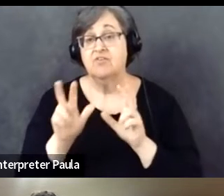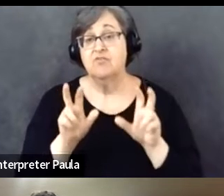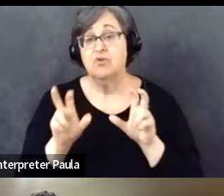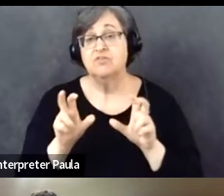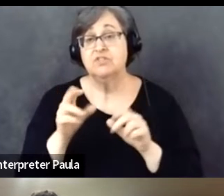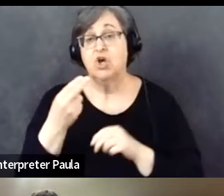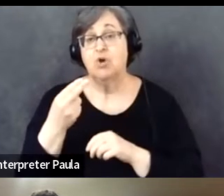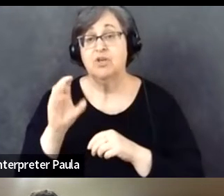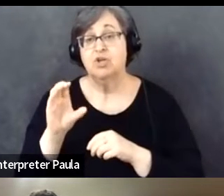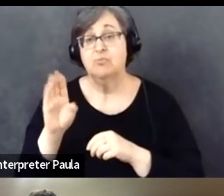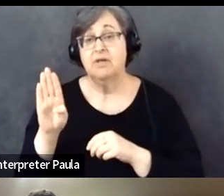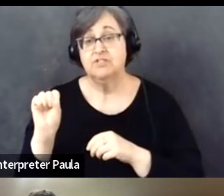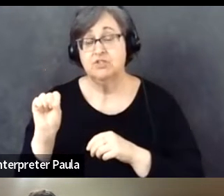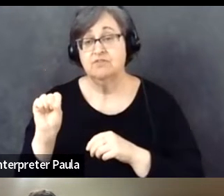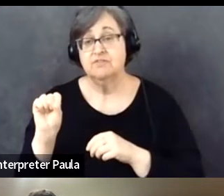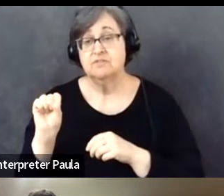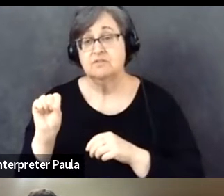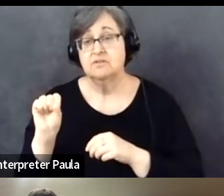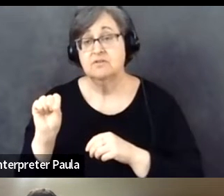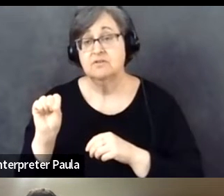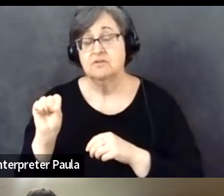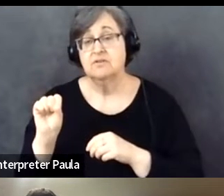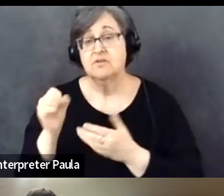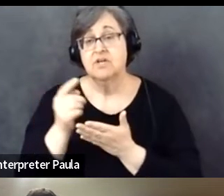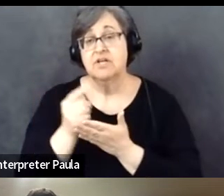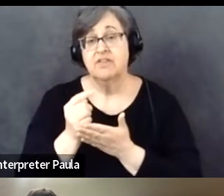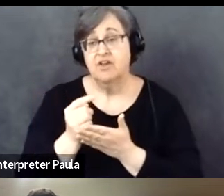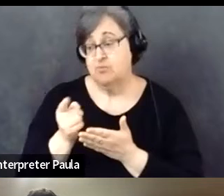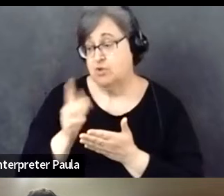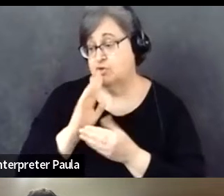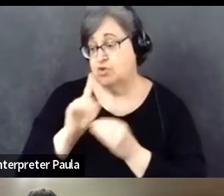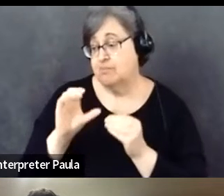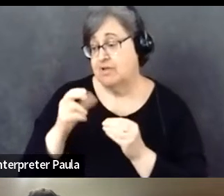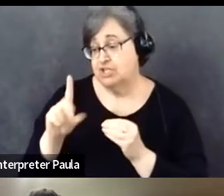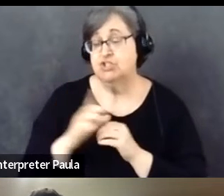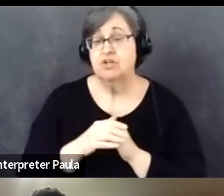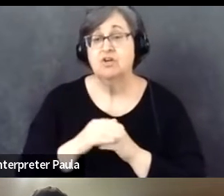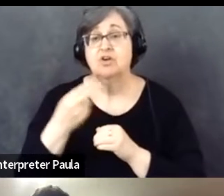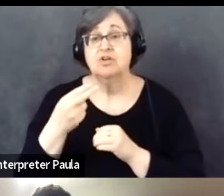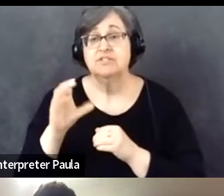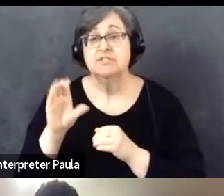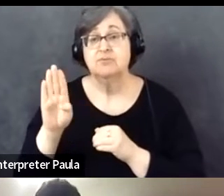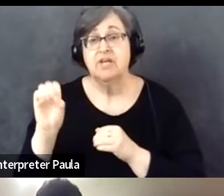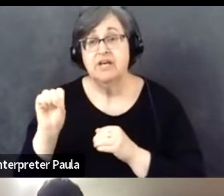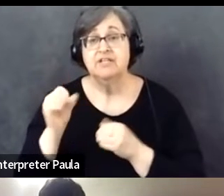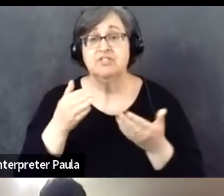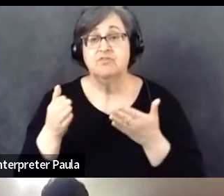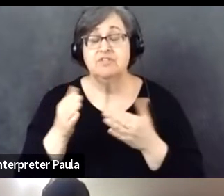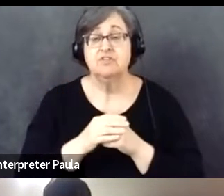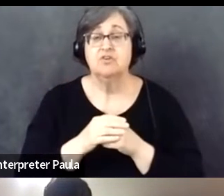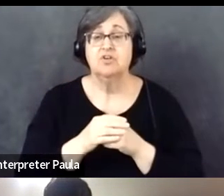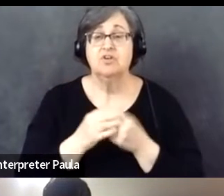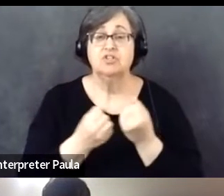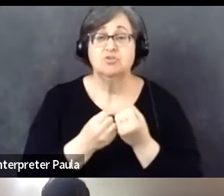and community-based services, whether that's that therapy need that you're referring to, Chad, or whether it's even HCBS services where you're getting supported community living